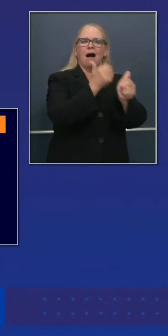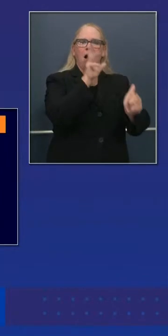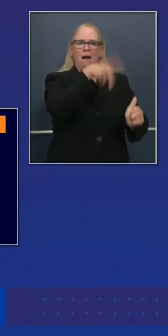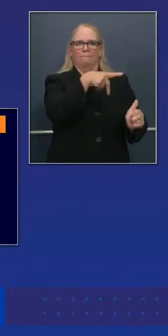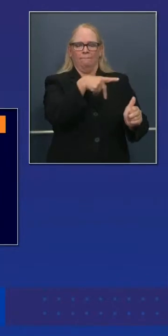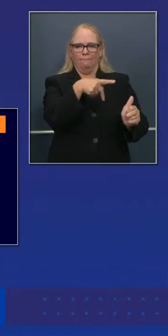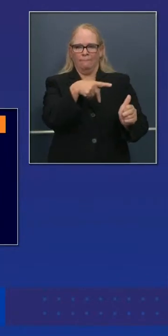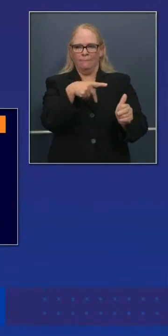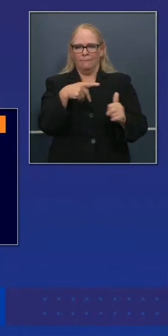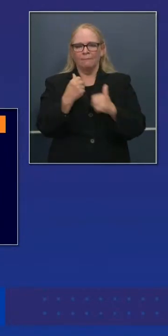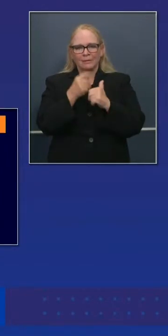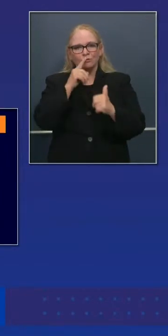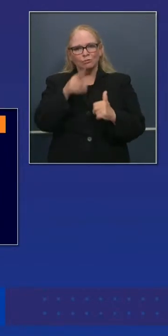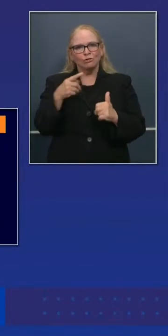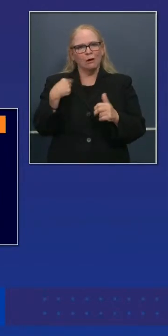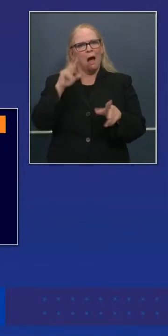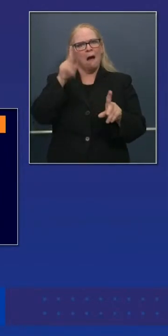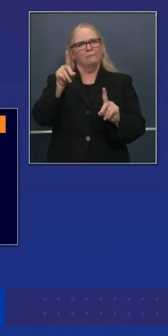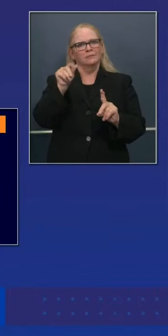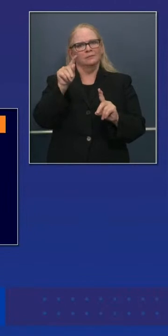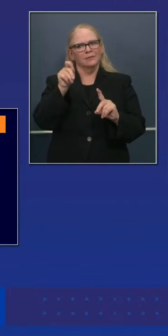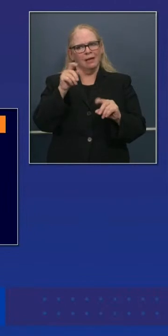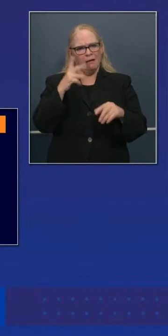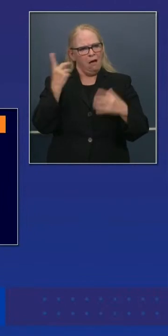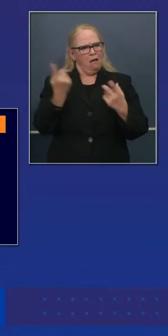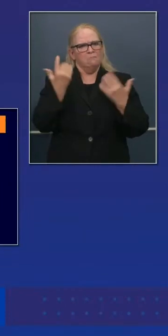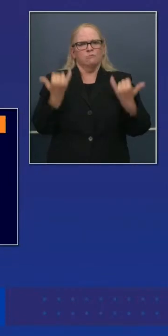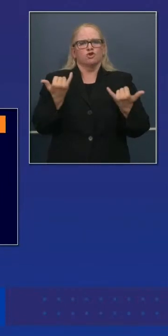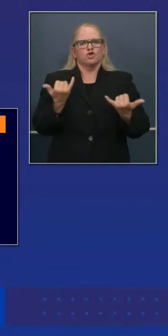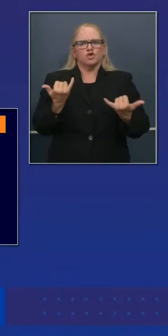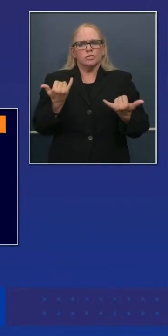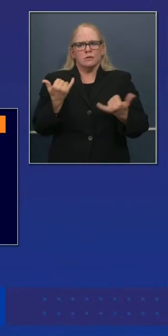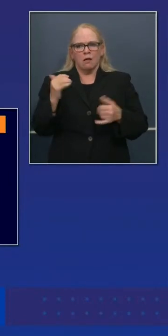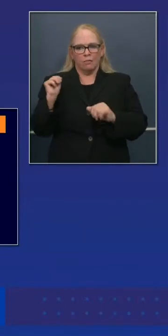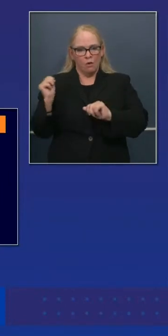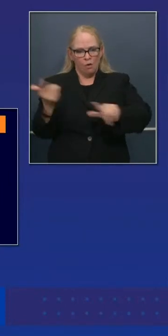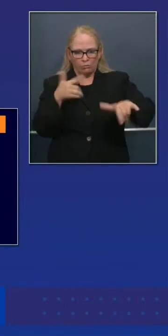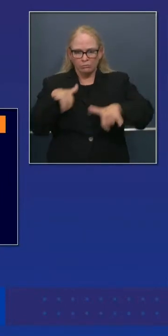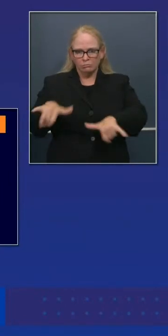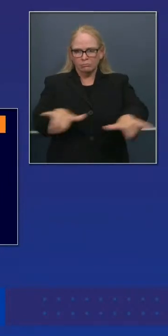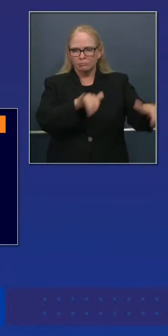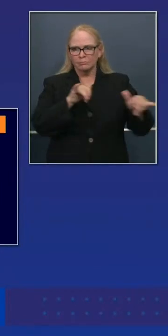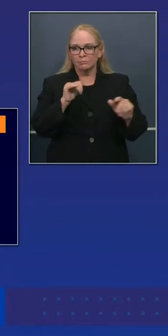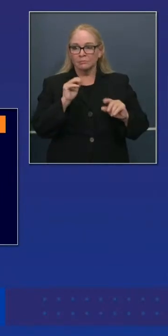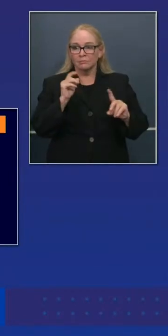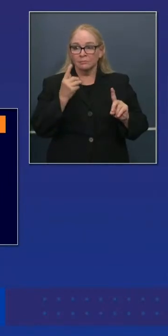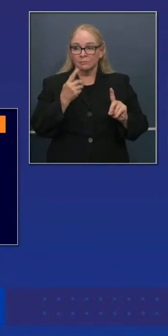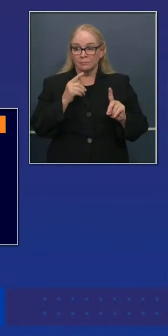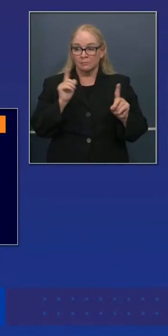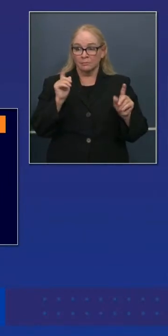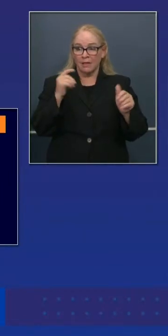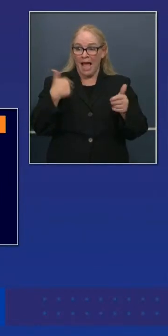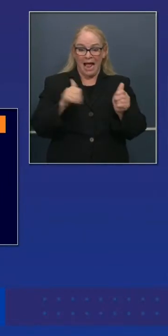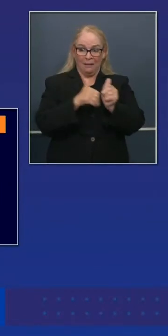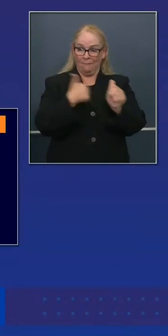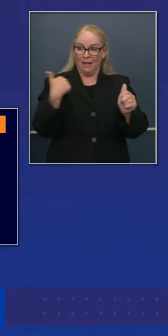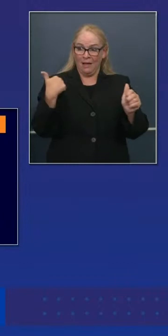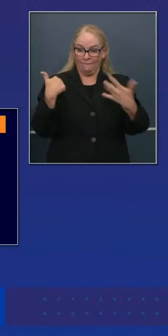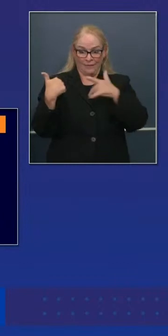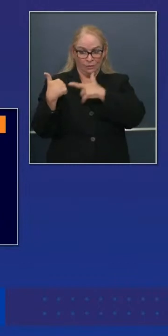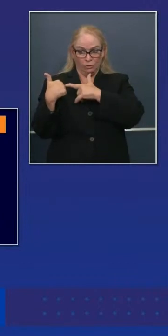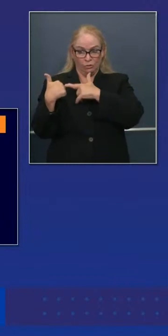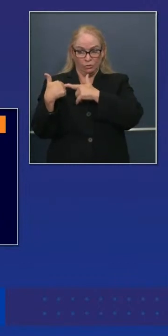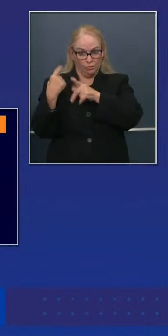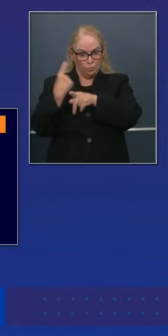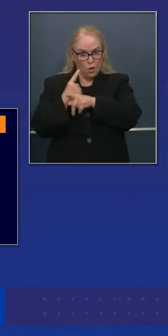not just getting through those records, but making sure the positives are really positives, the negatives are really negatives, that they get routed to the